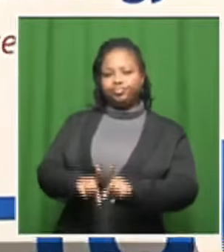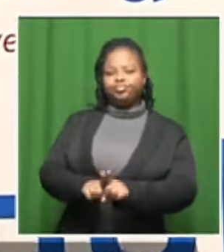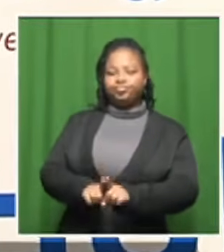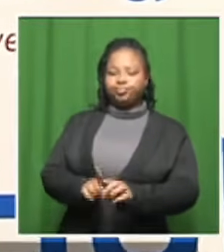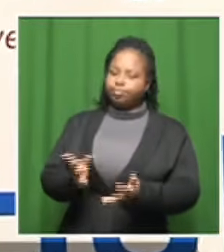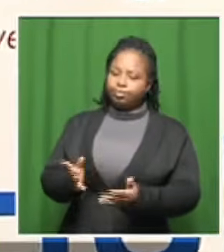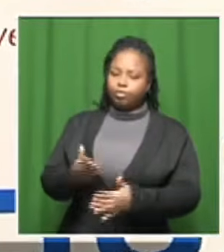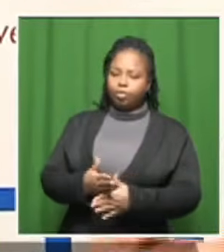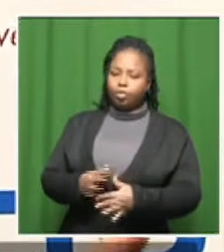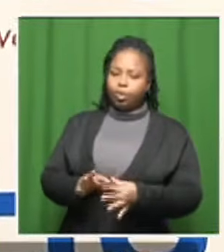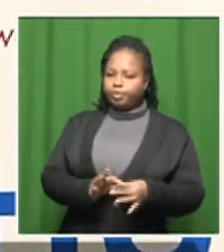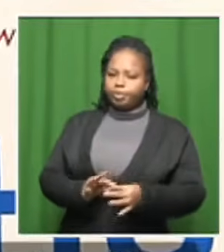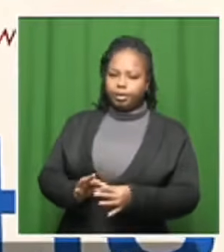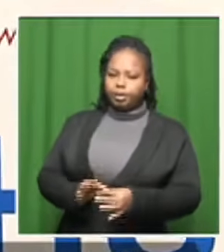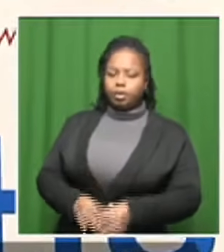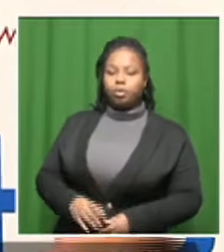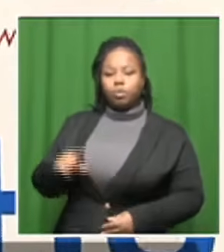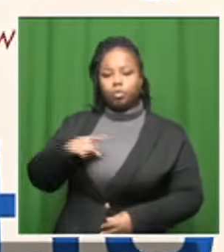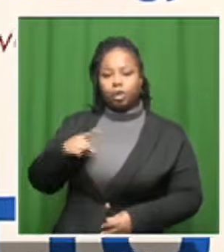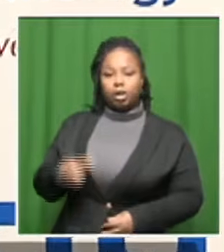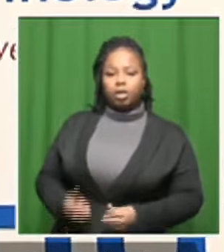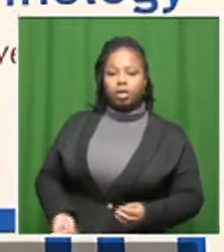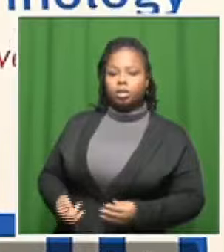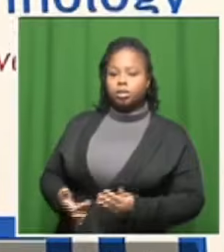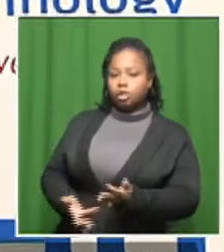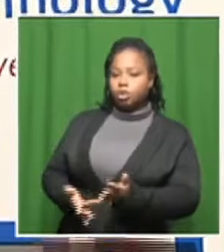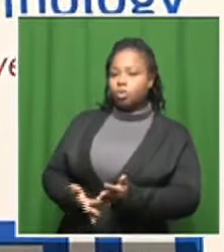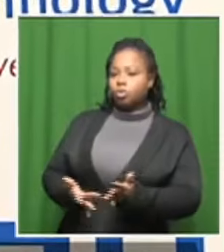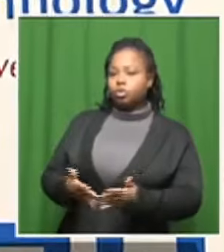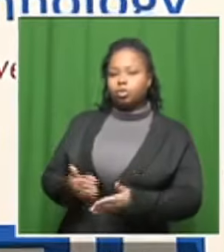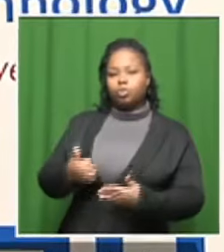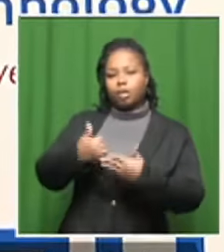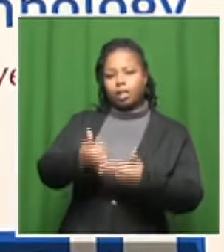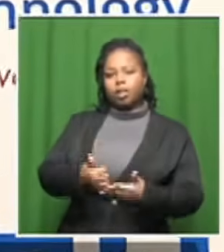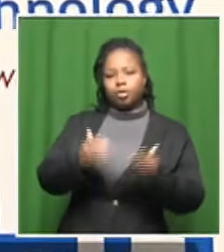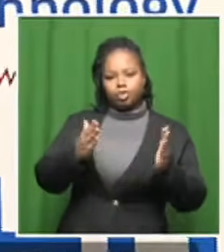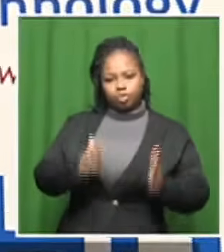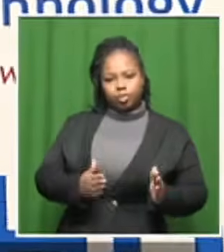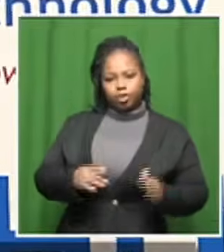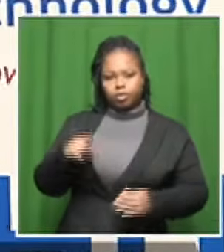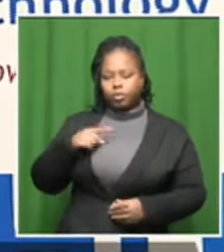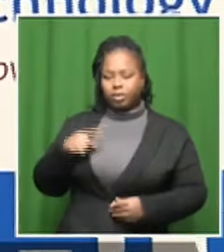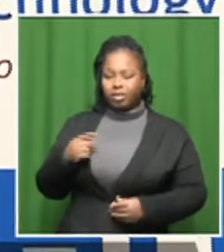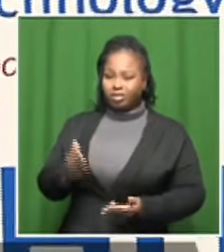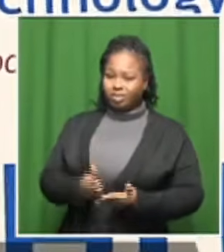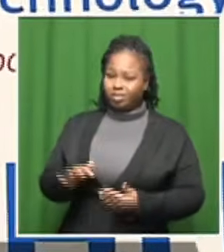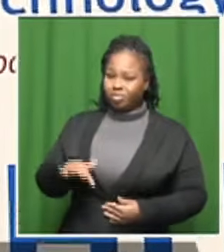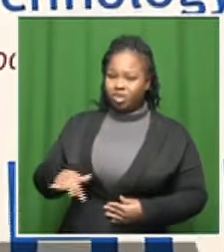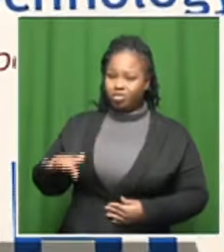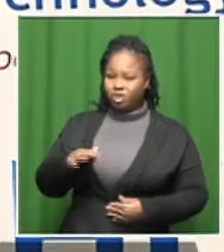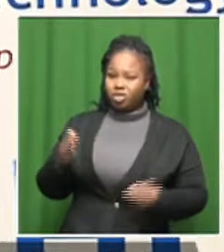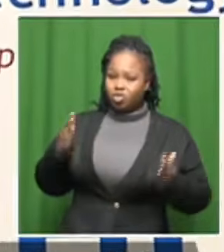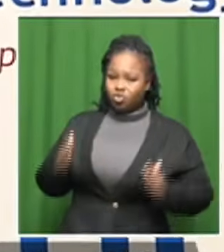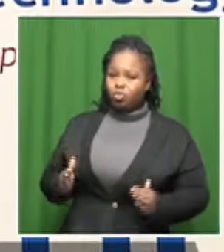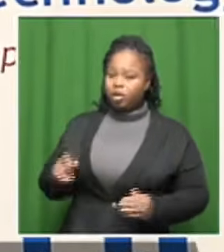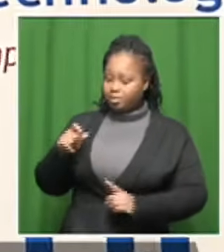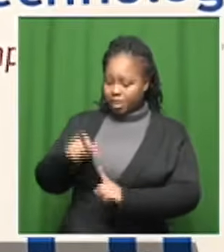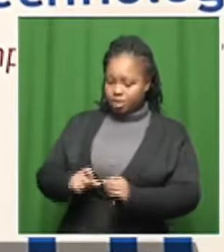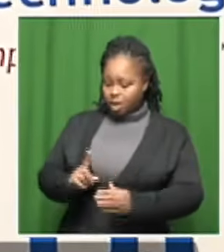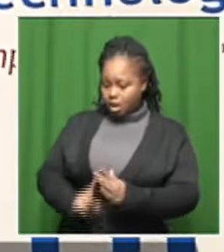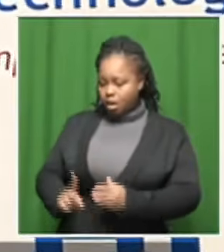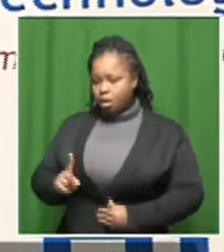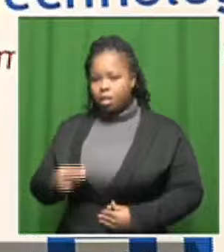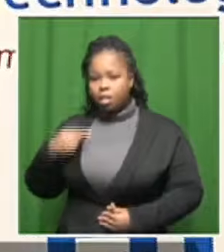to assist the human, where you can think of physically intensive spaces or activities it's a